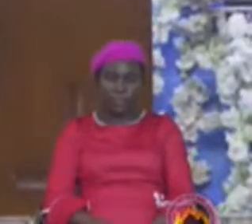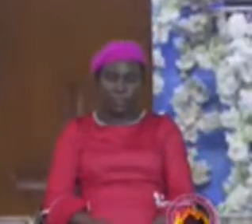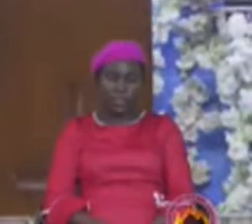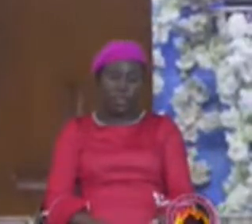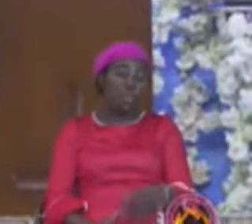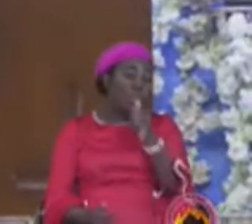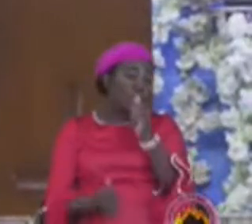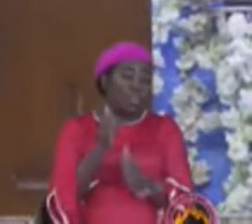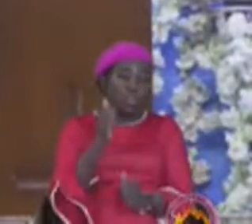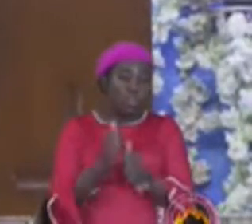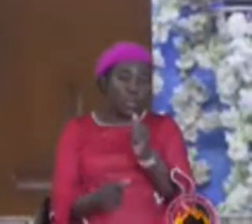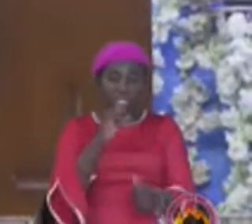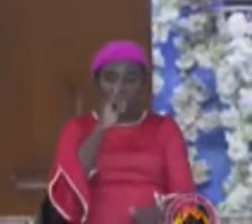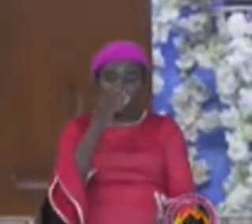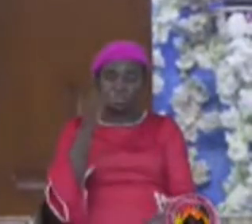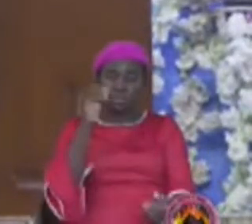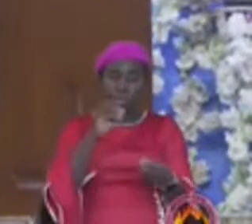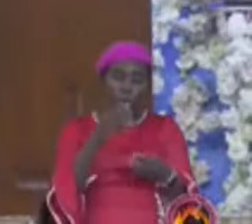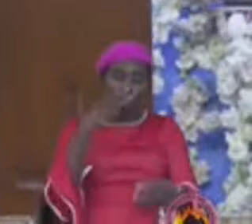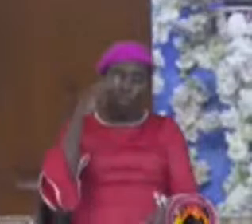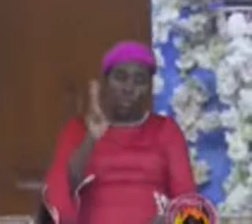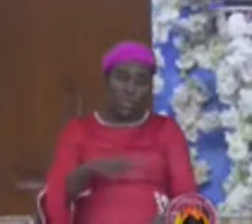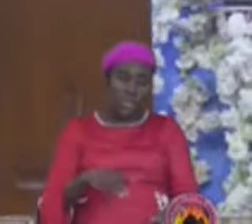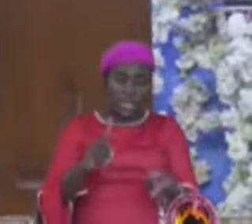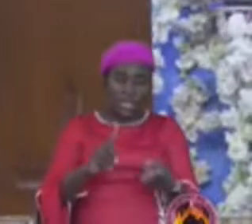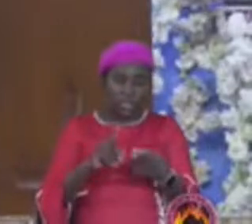which is more wicked to see.